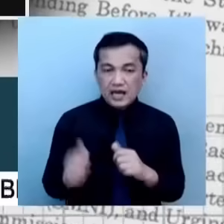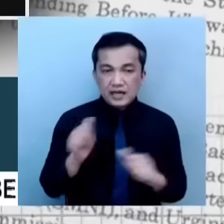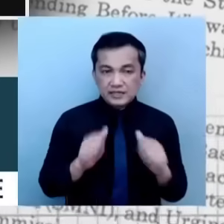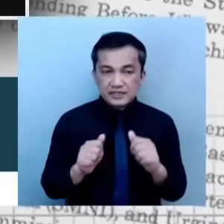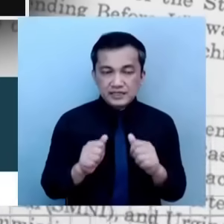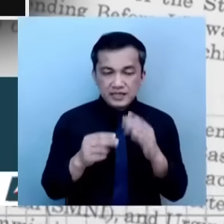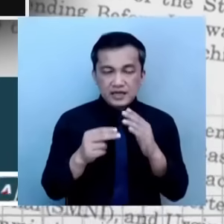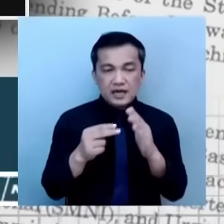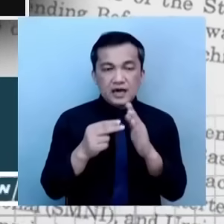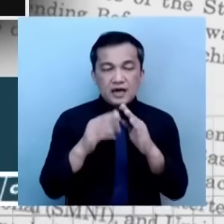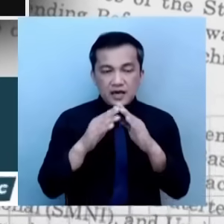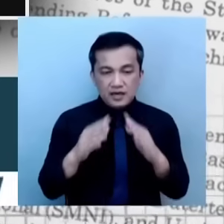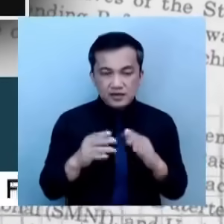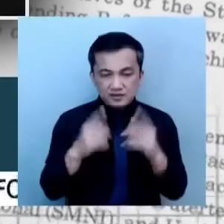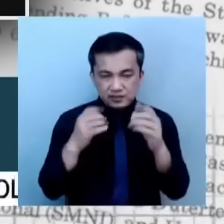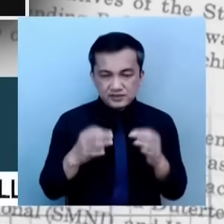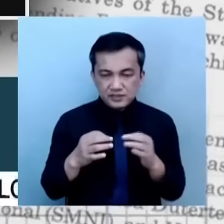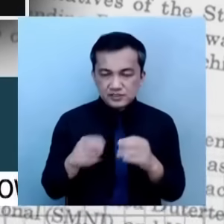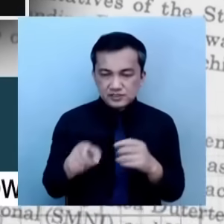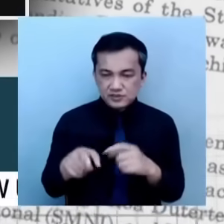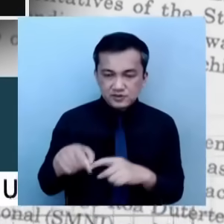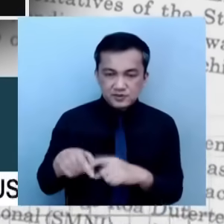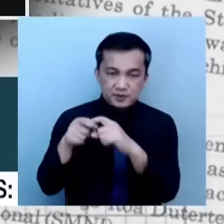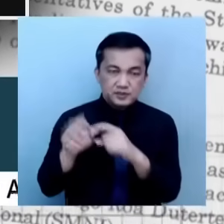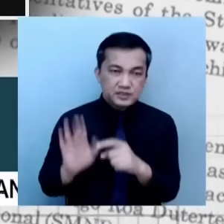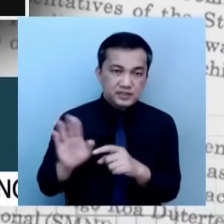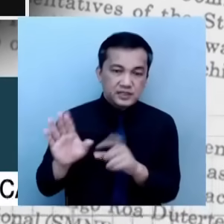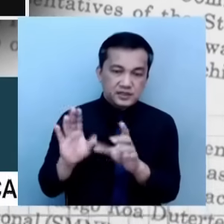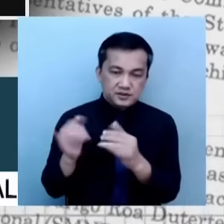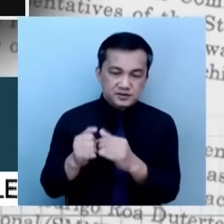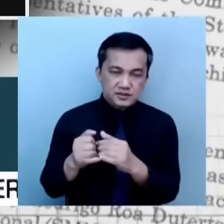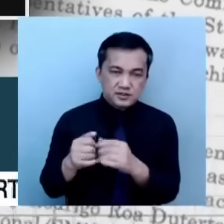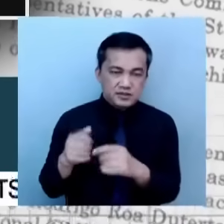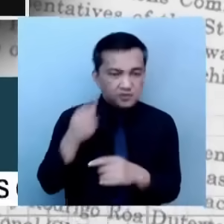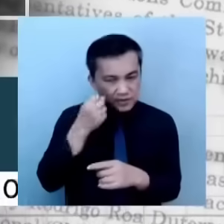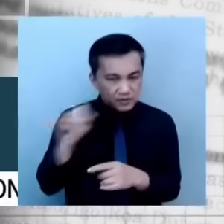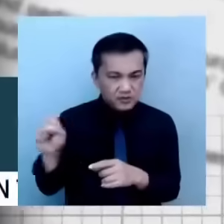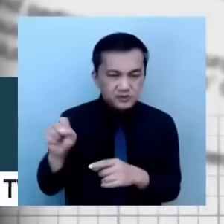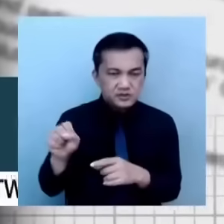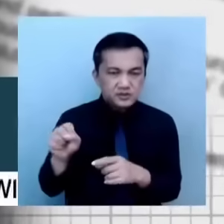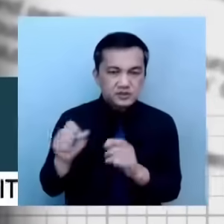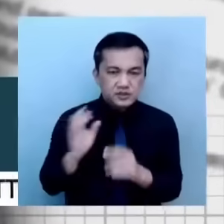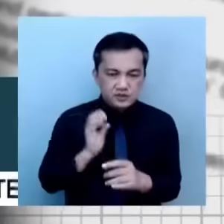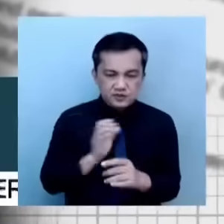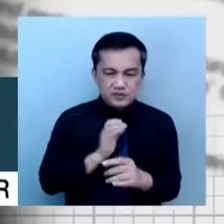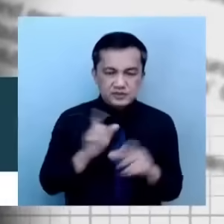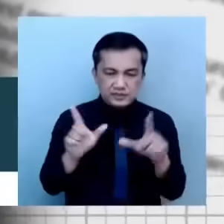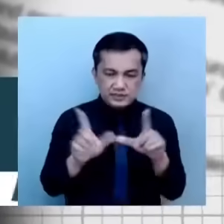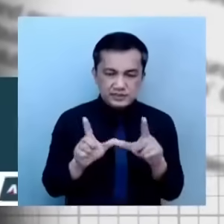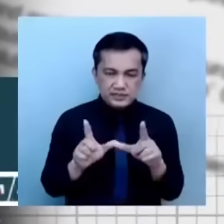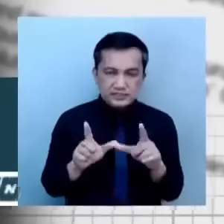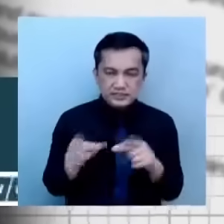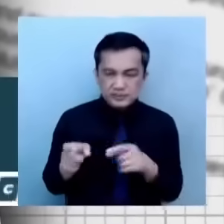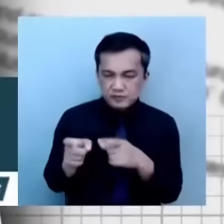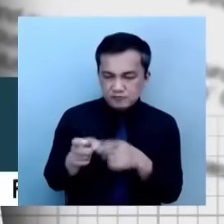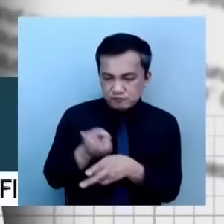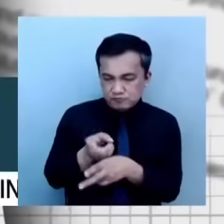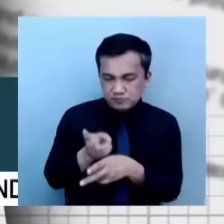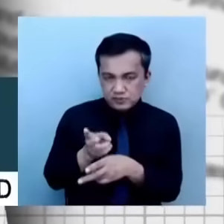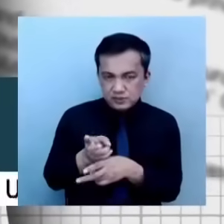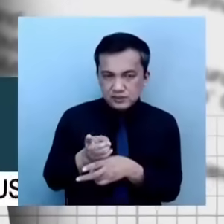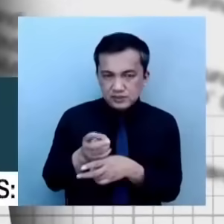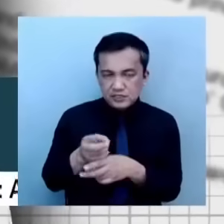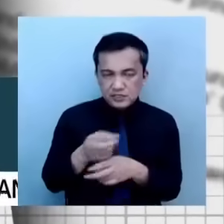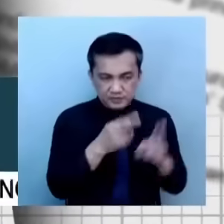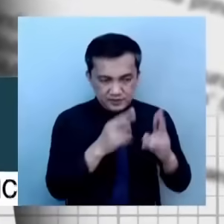the regulator to suspend the outfit for alleged violations of its congressional franchise. The regulator explained it respects the findings of the House that the